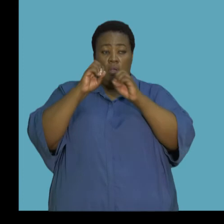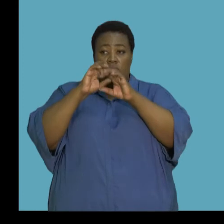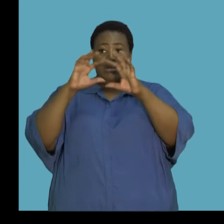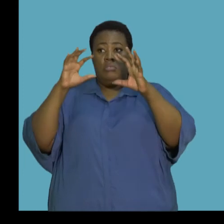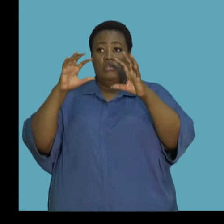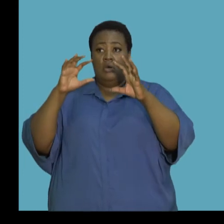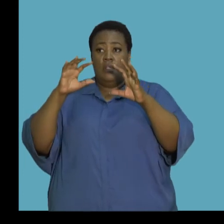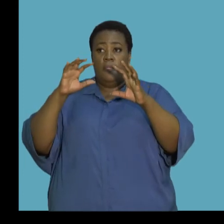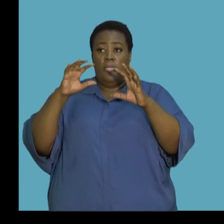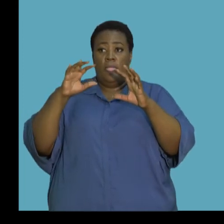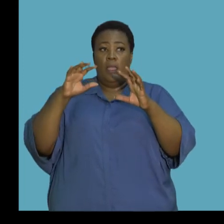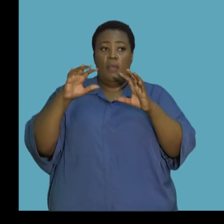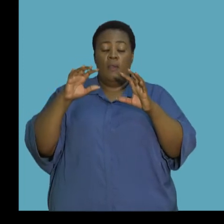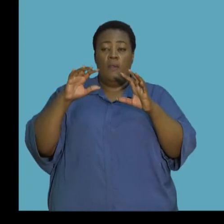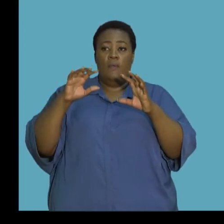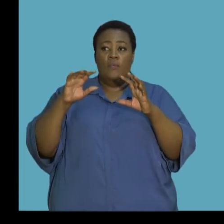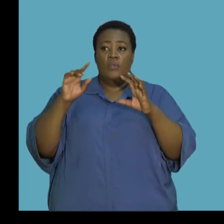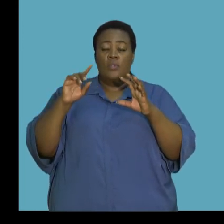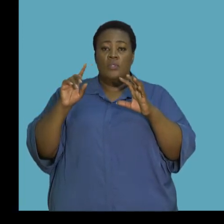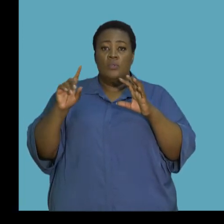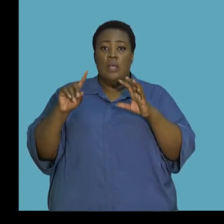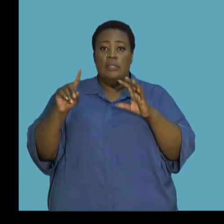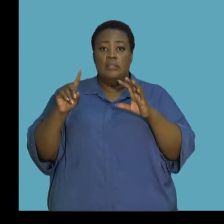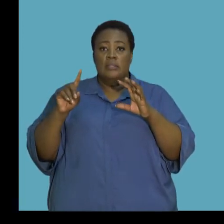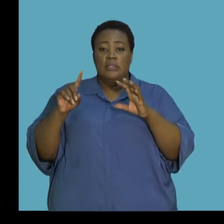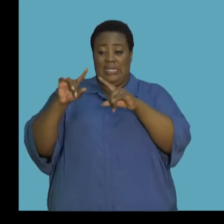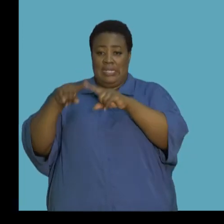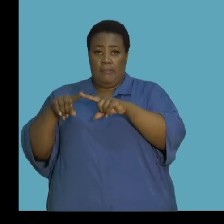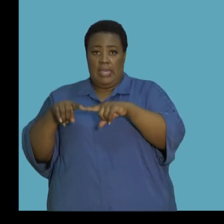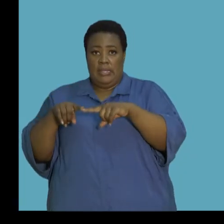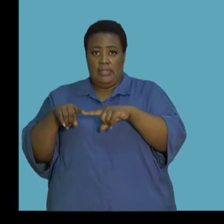of that bubble when it landed on a flat surface was the